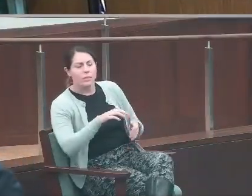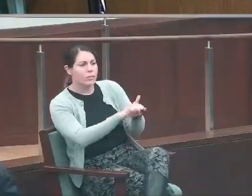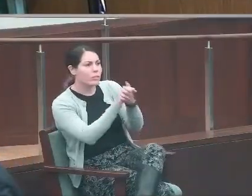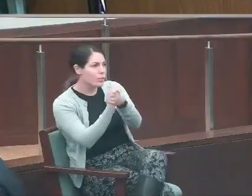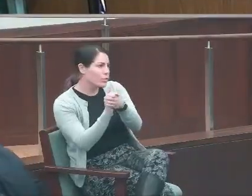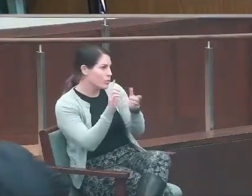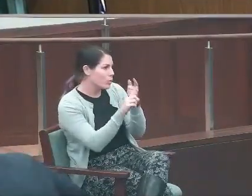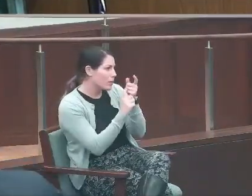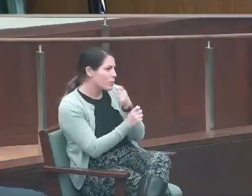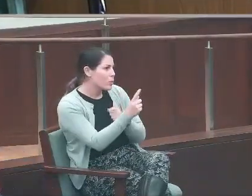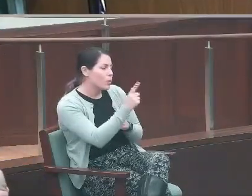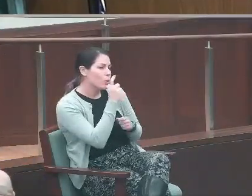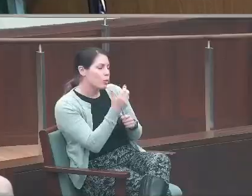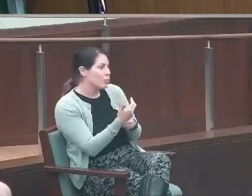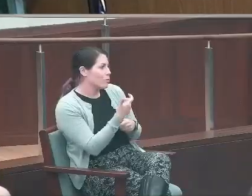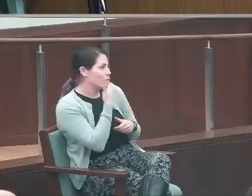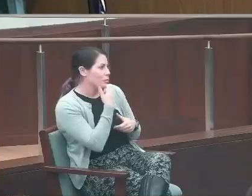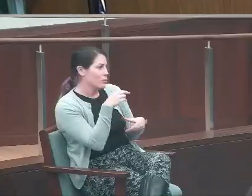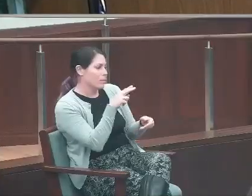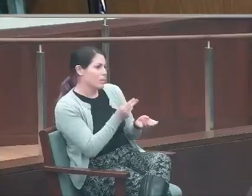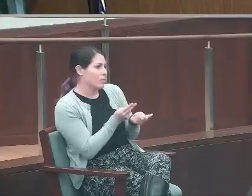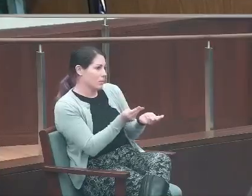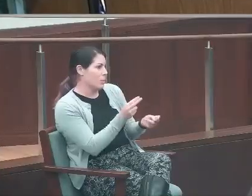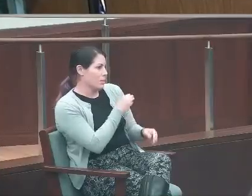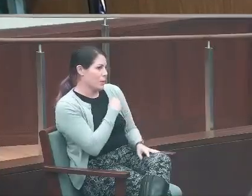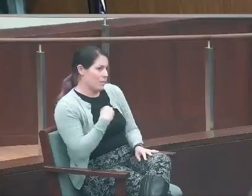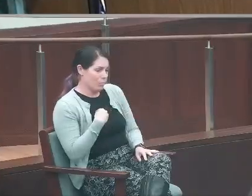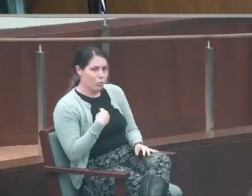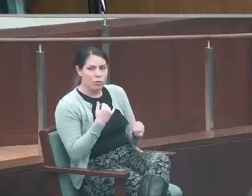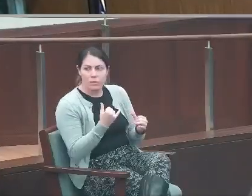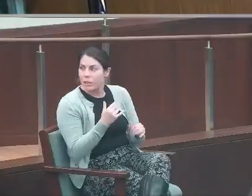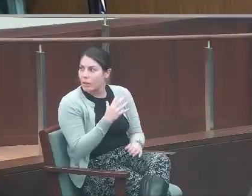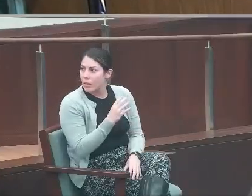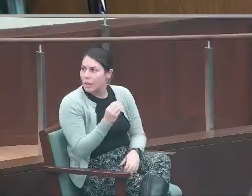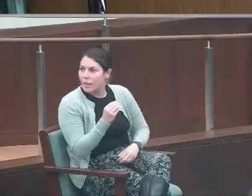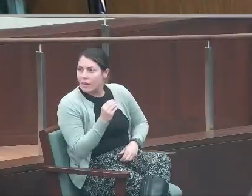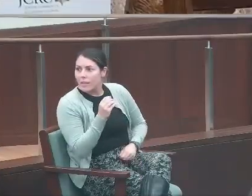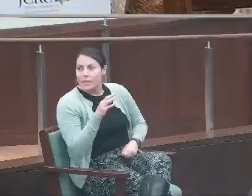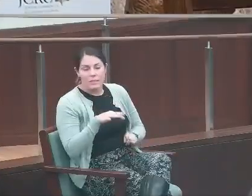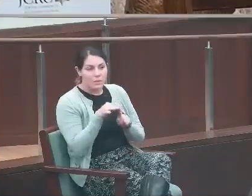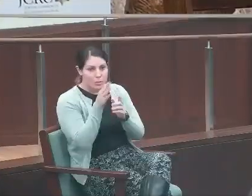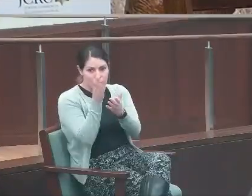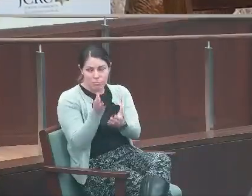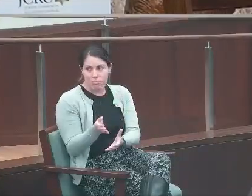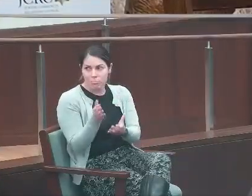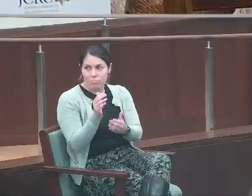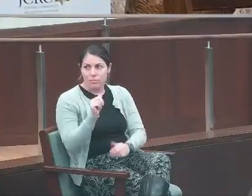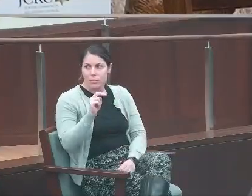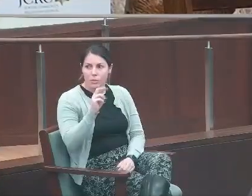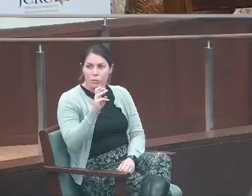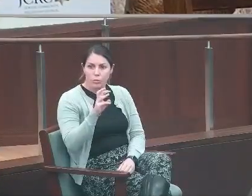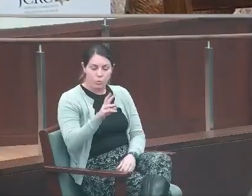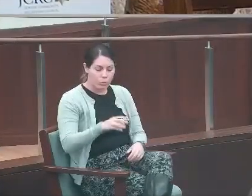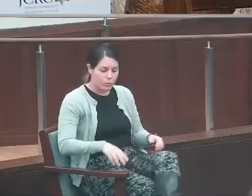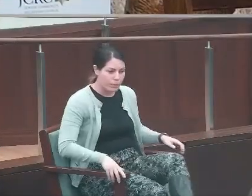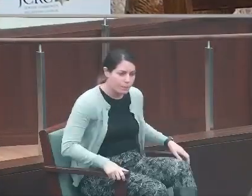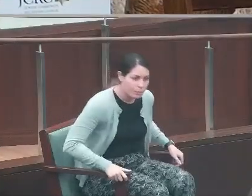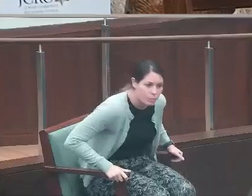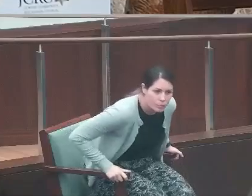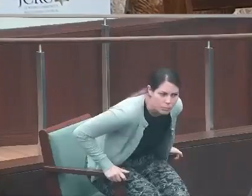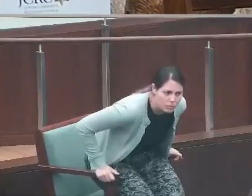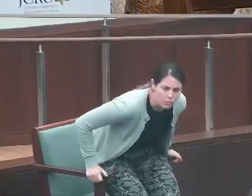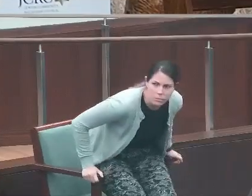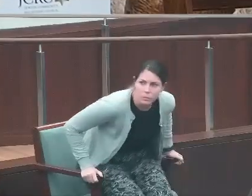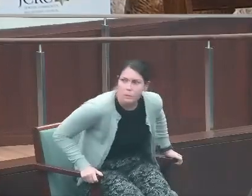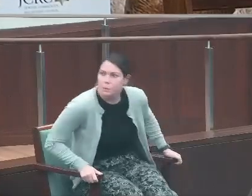members in every category that there is, to all of our guests, and especially to you, Andrew Friedson. I do not live in Montgomery